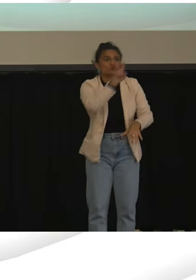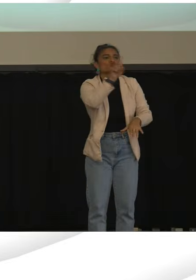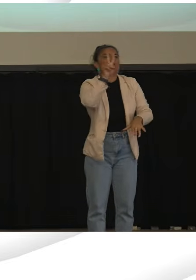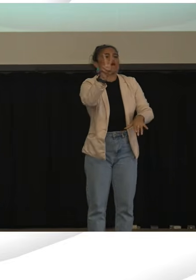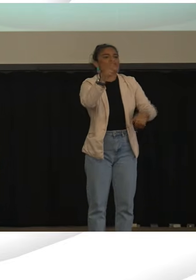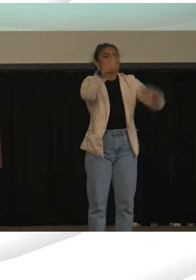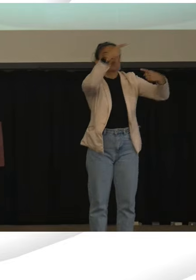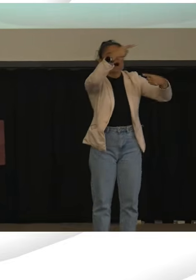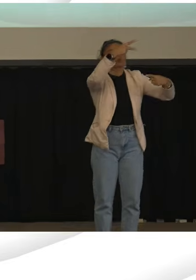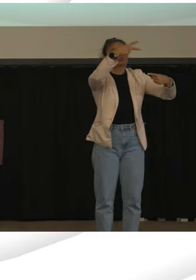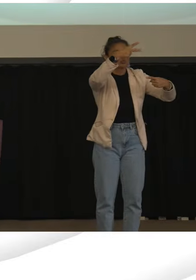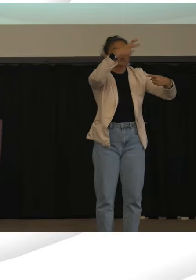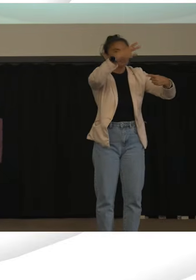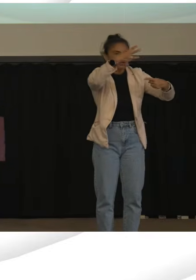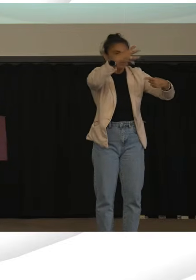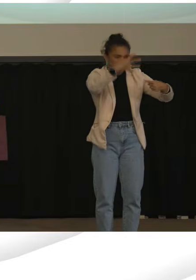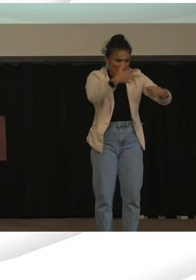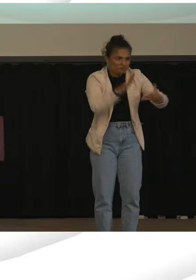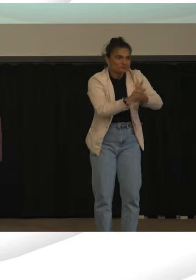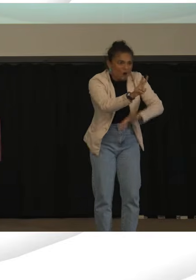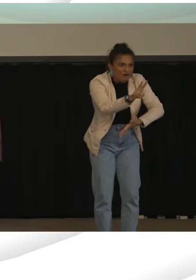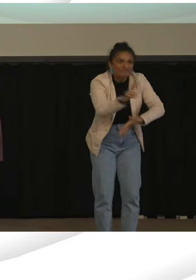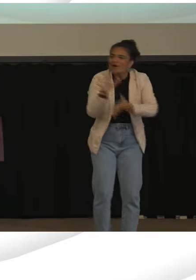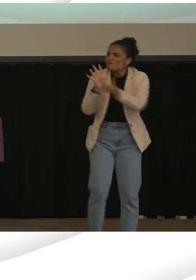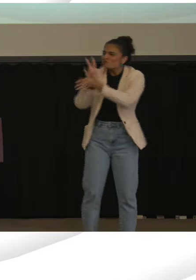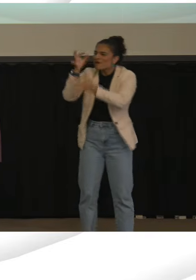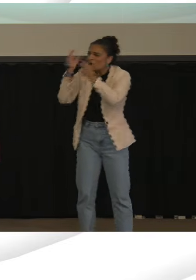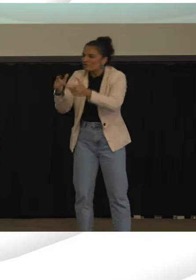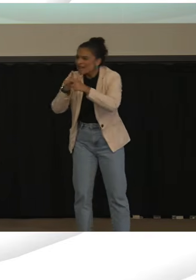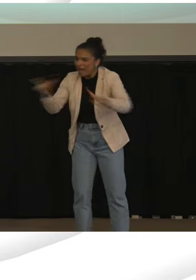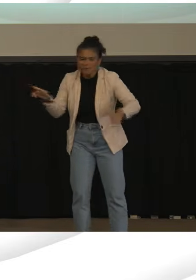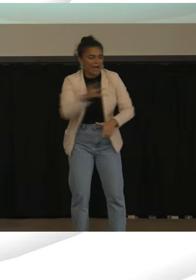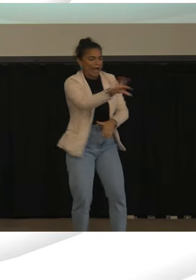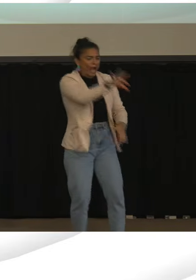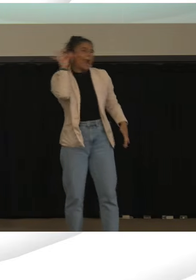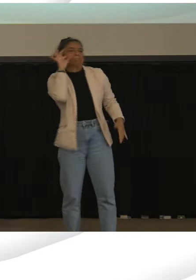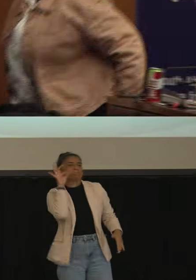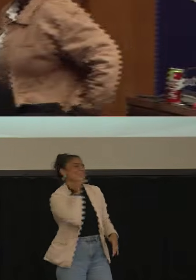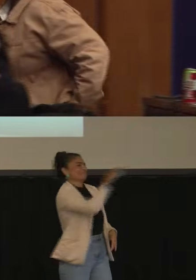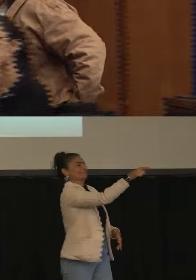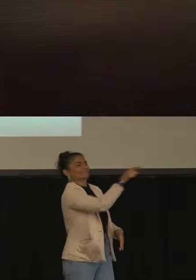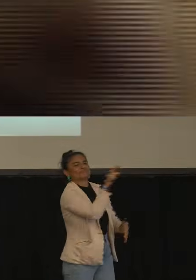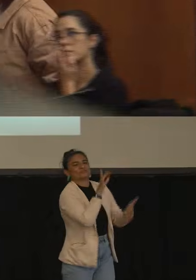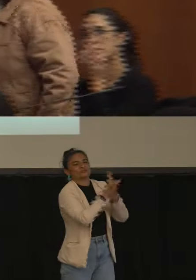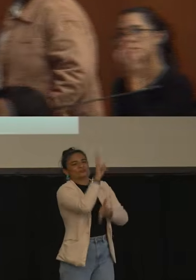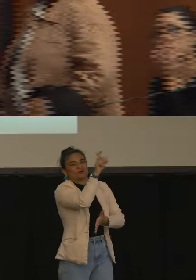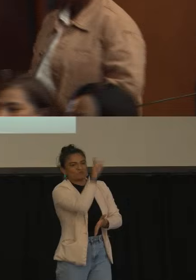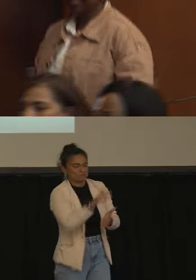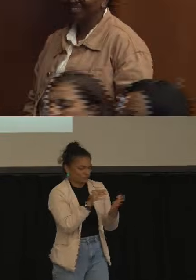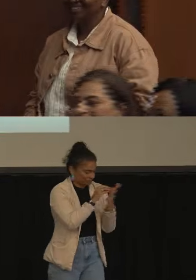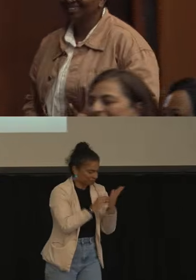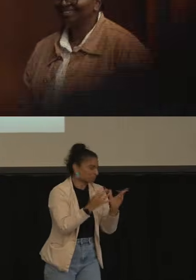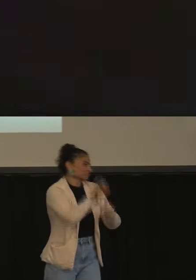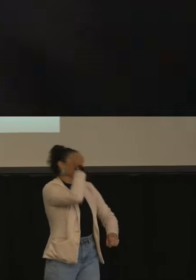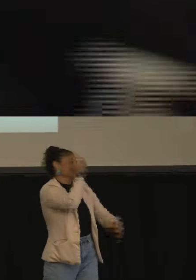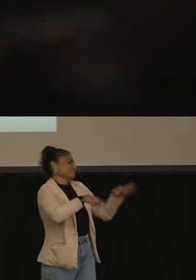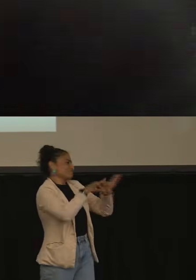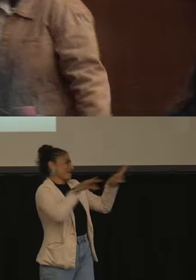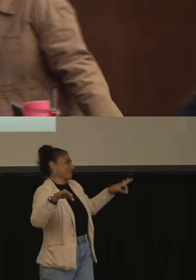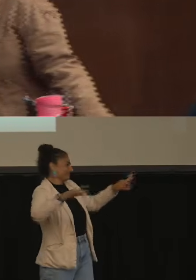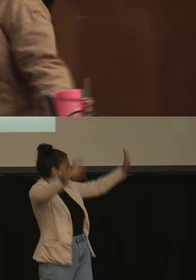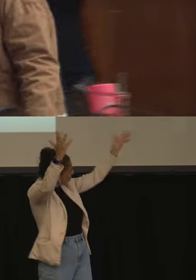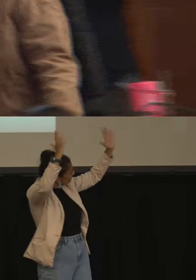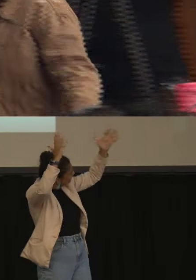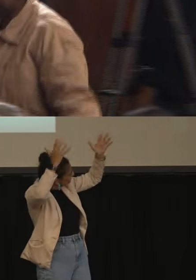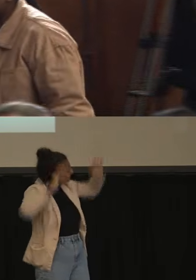So this is the person, the 12th person who registered to join this event online. and that is how we selected